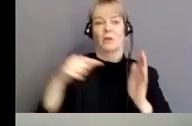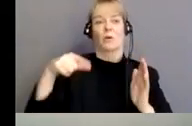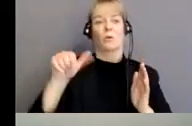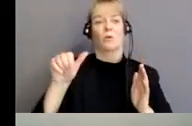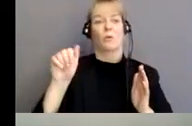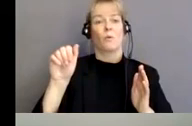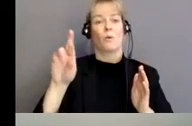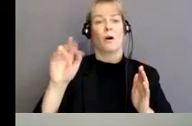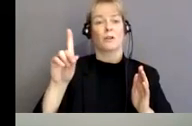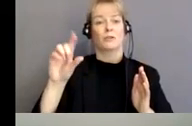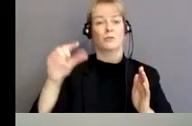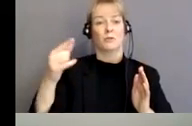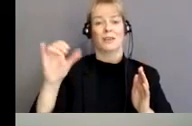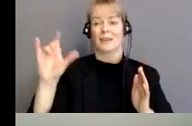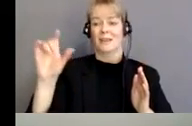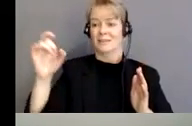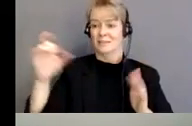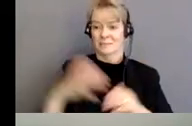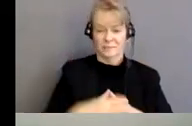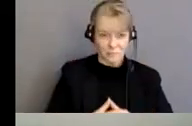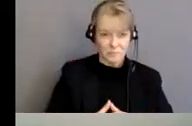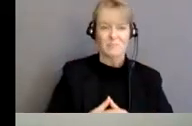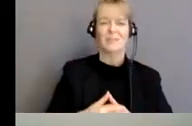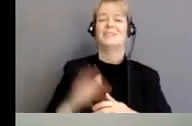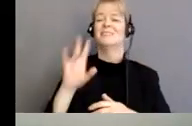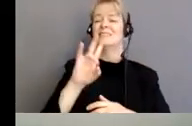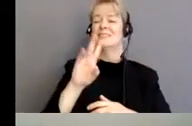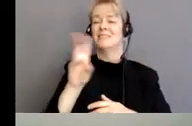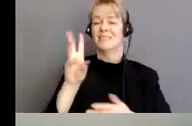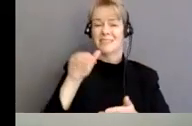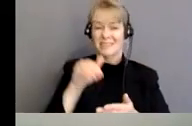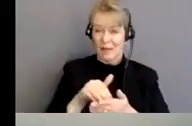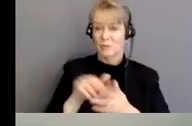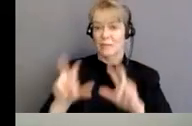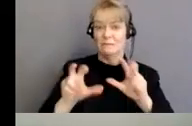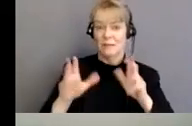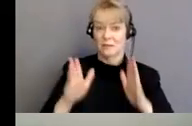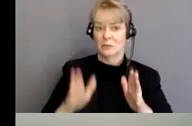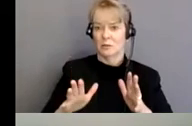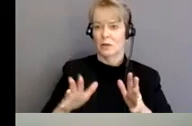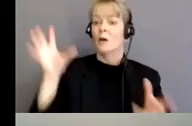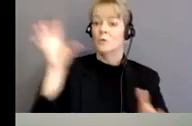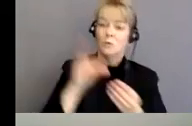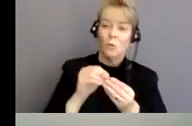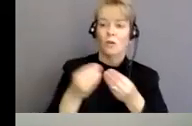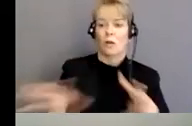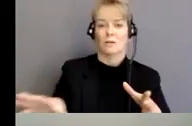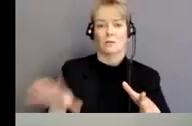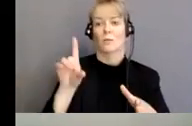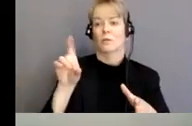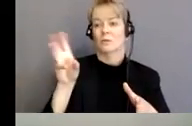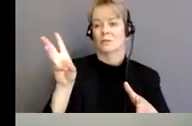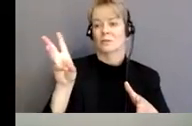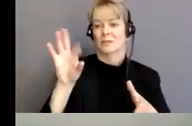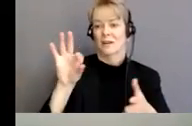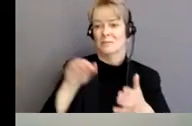76,000 investors lost about $169 million, and about 40% of those people were Ontarians. It was